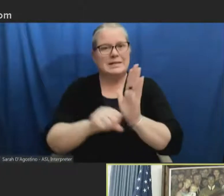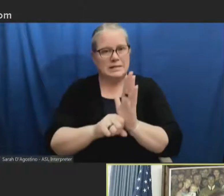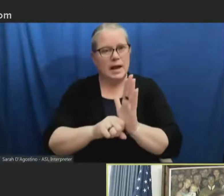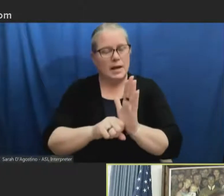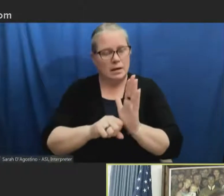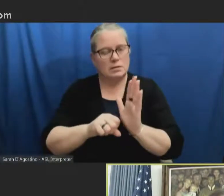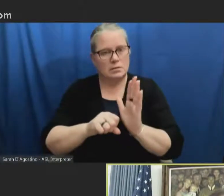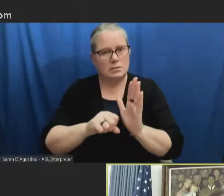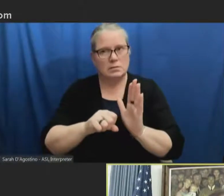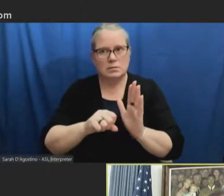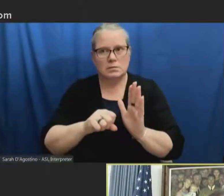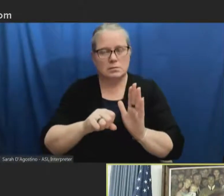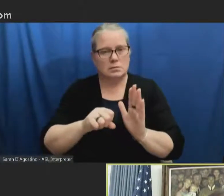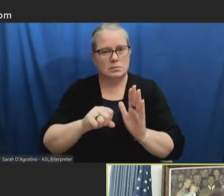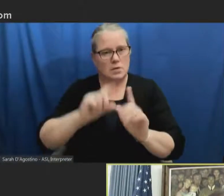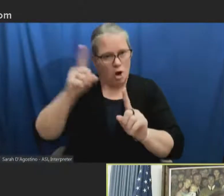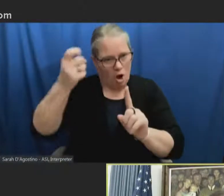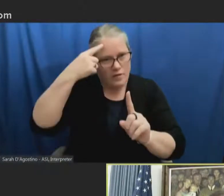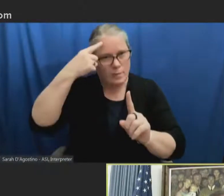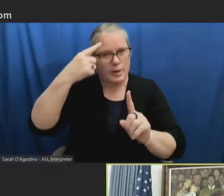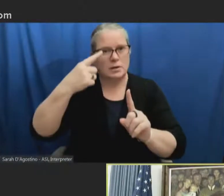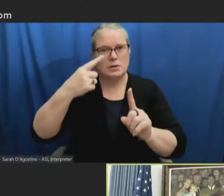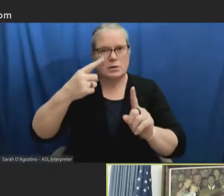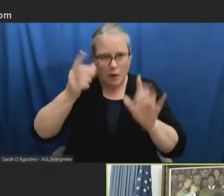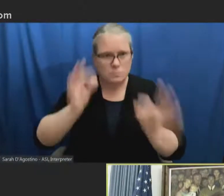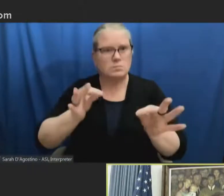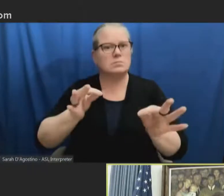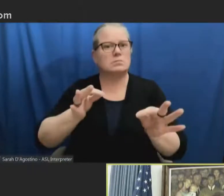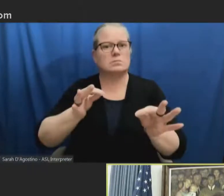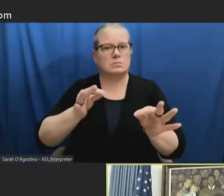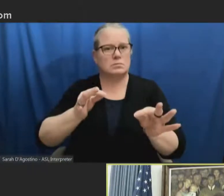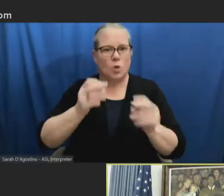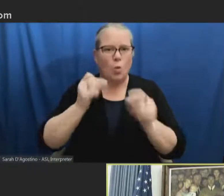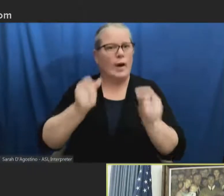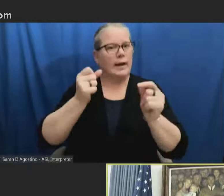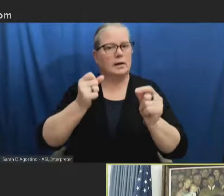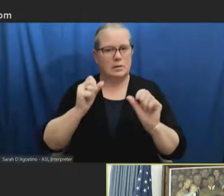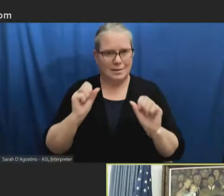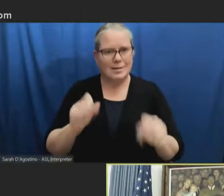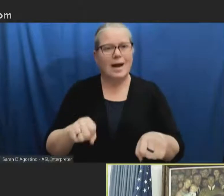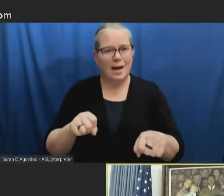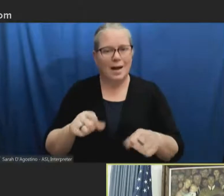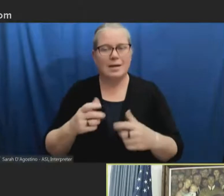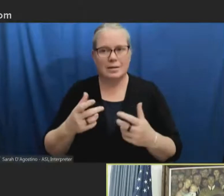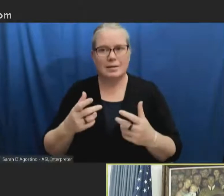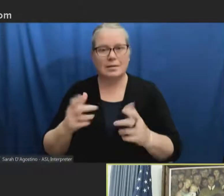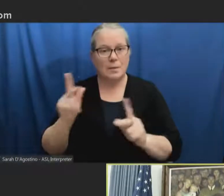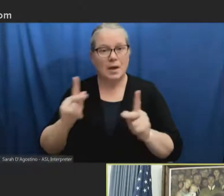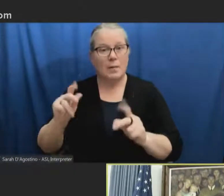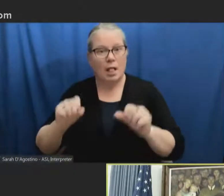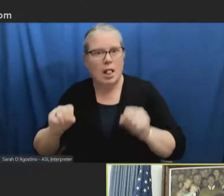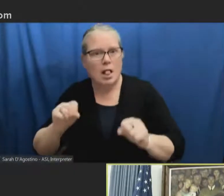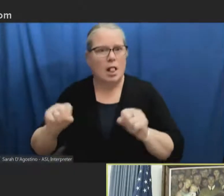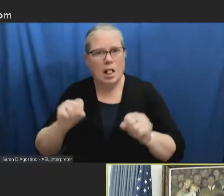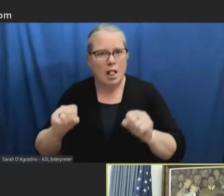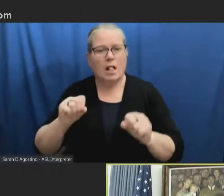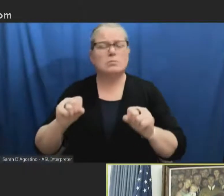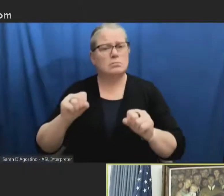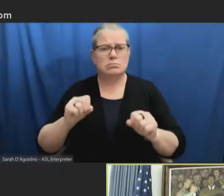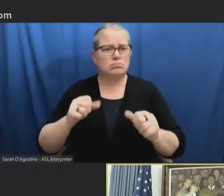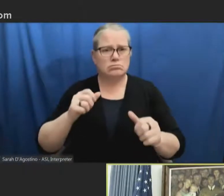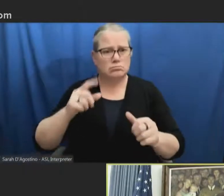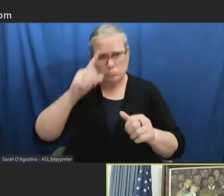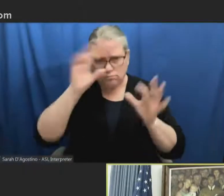as optimistic as Scott and I hope it is. And if there is something that comes along, whether you want that to be the